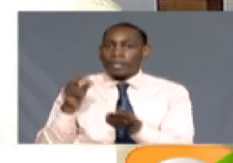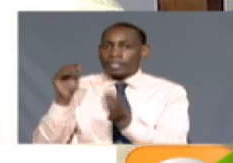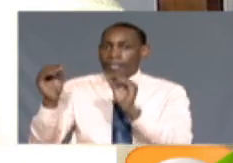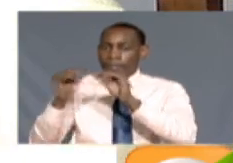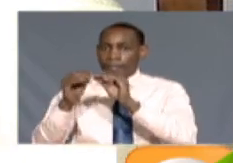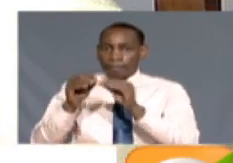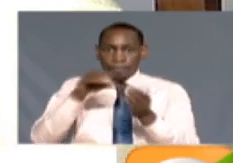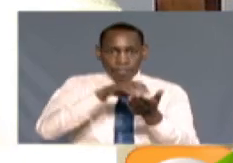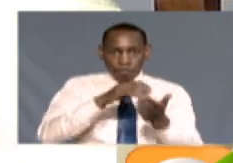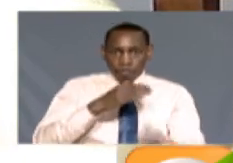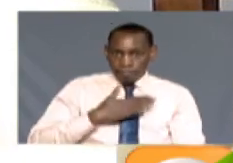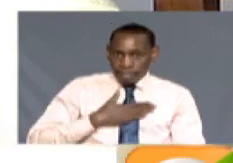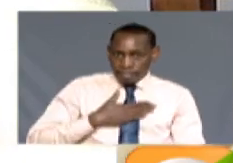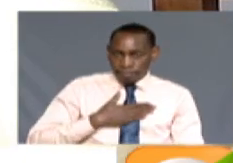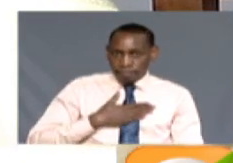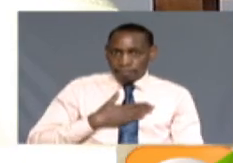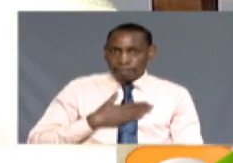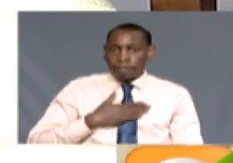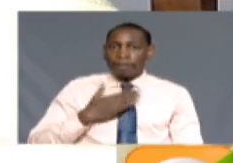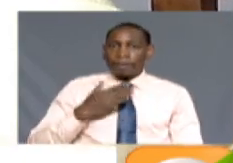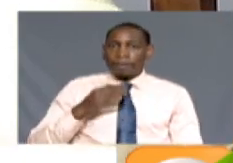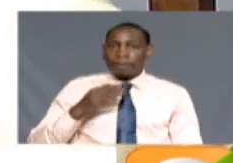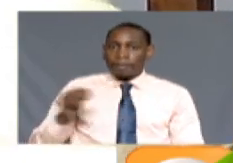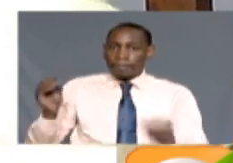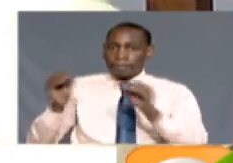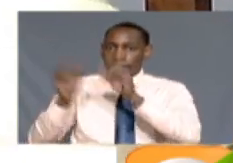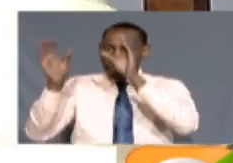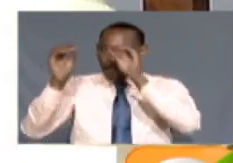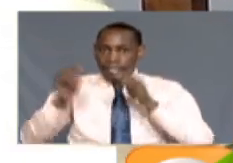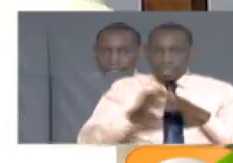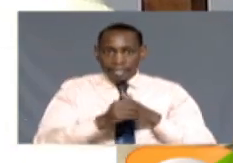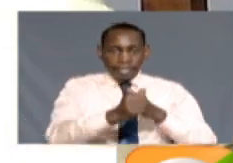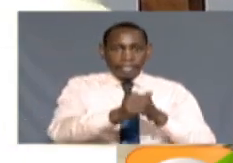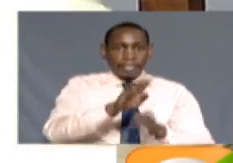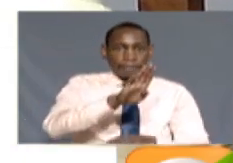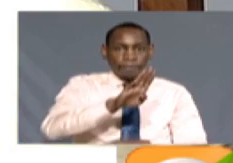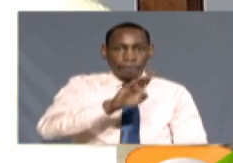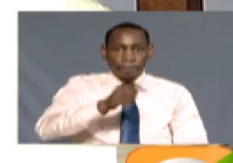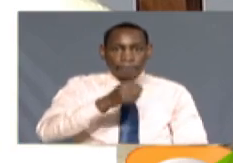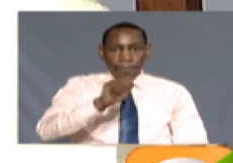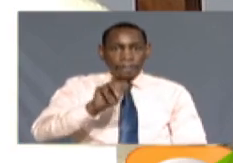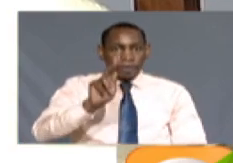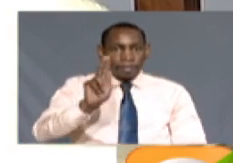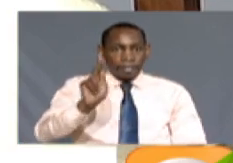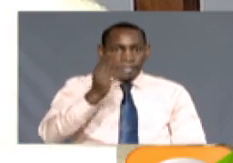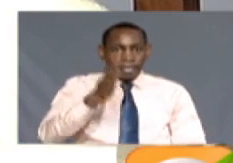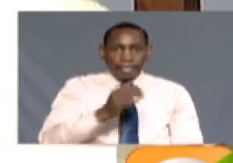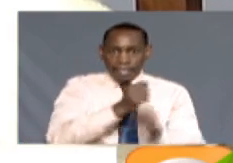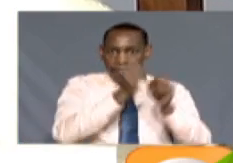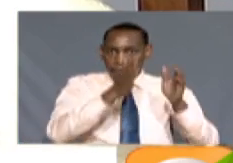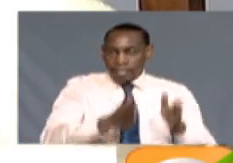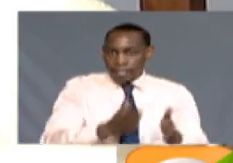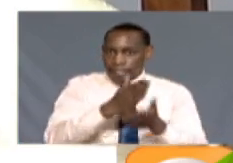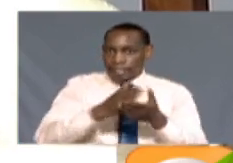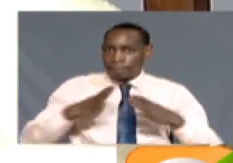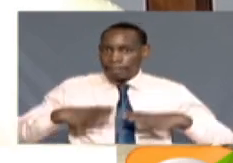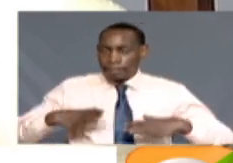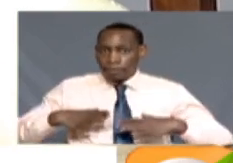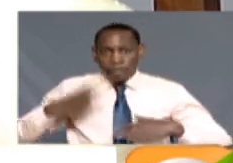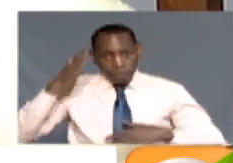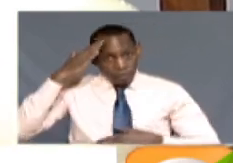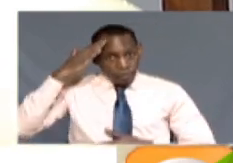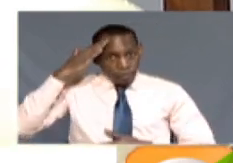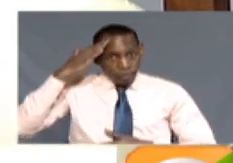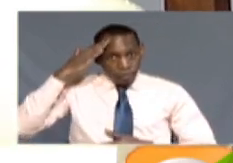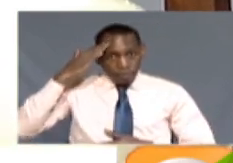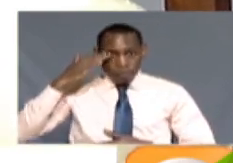me to see the president, yes. I'm leading 4 million Kenyan workers. And some people, you know,